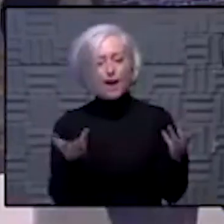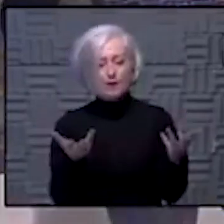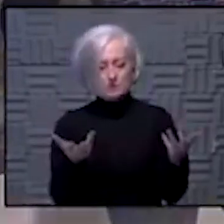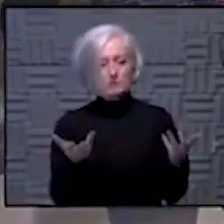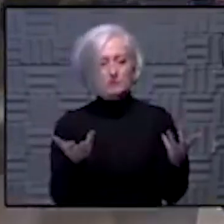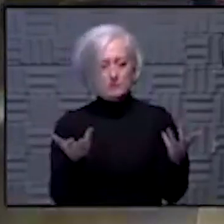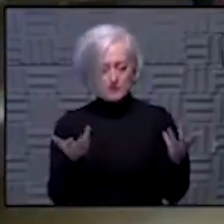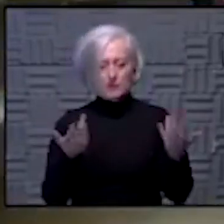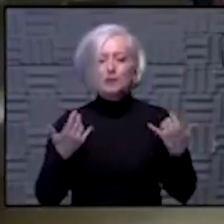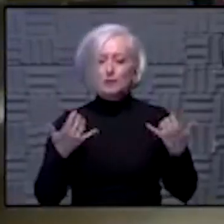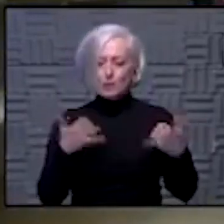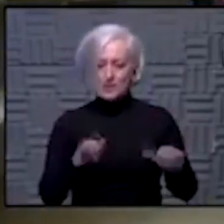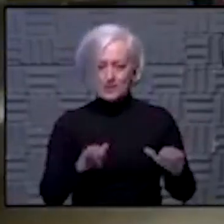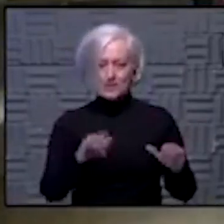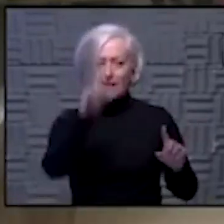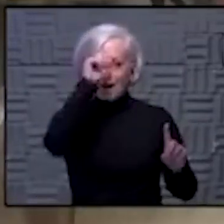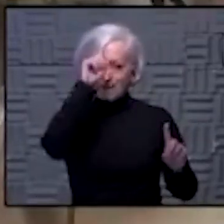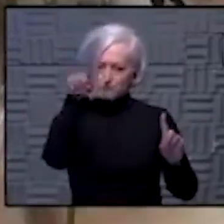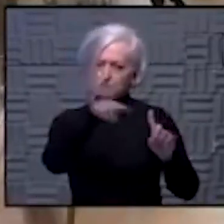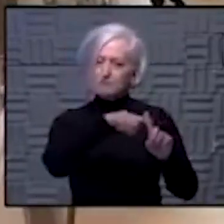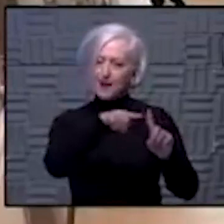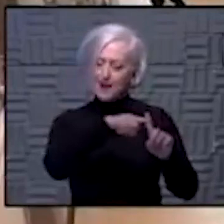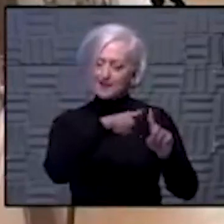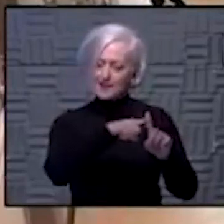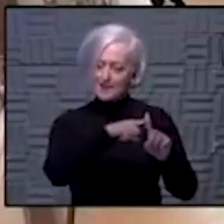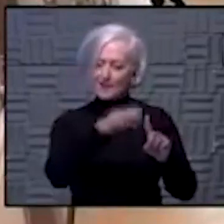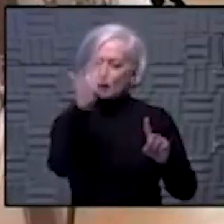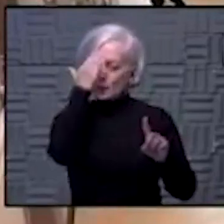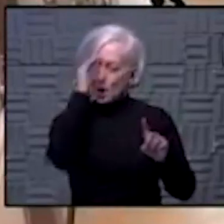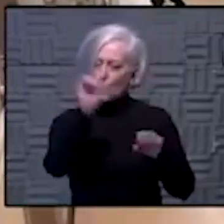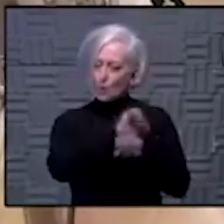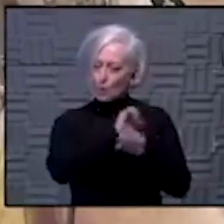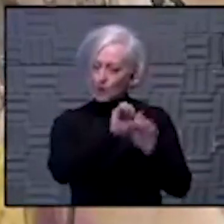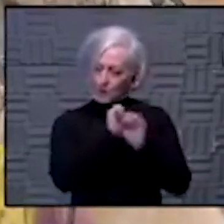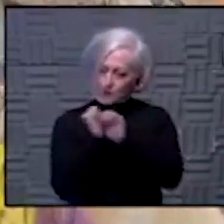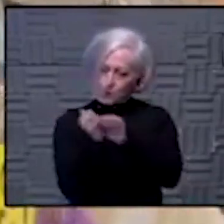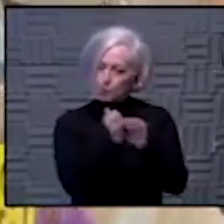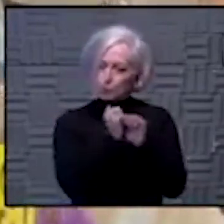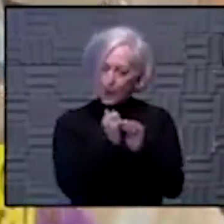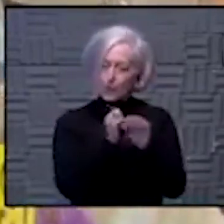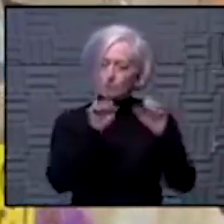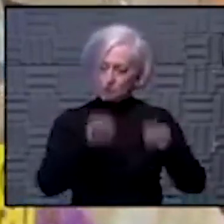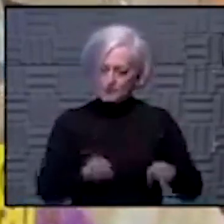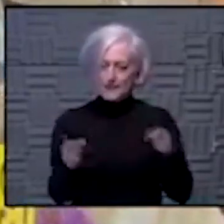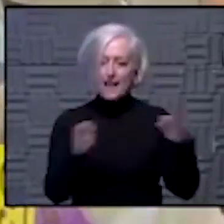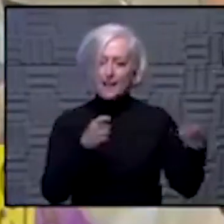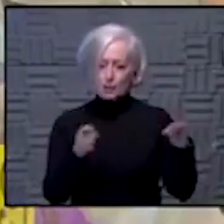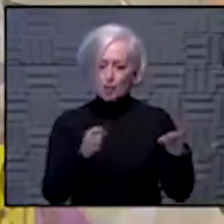this element of positivity that they're in this together, and we've got this under control, and we're going to make